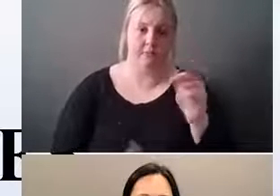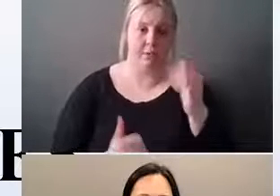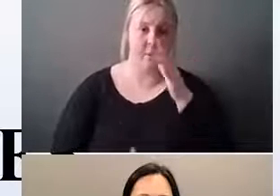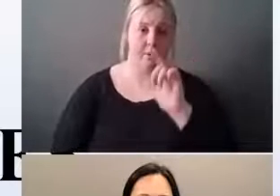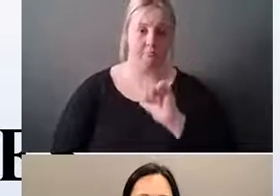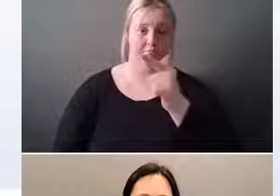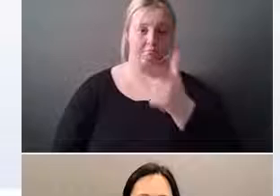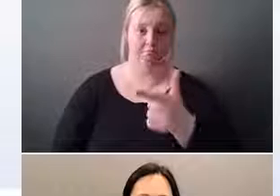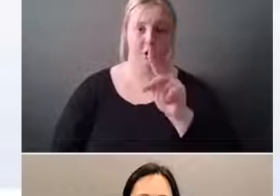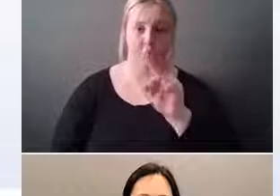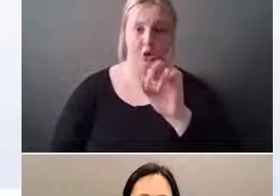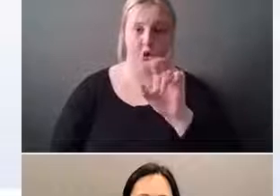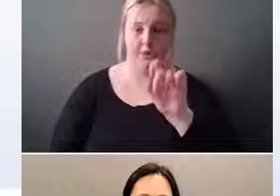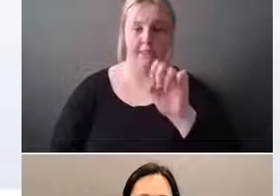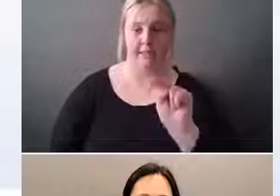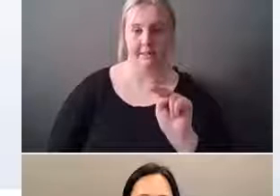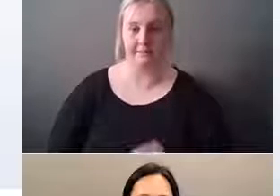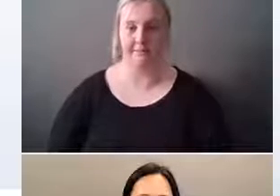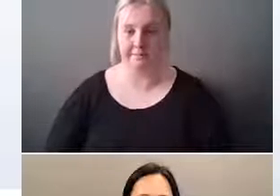now.